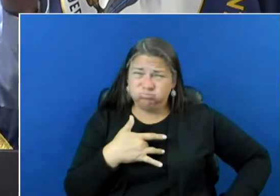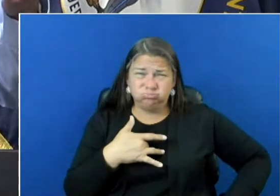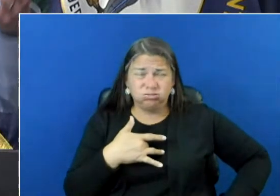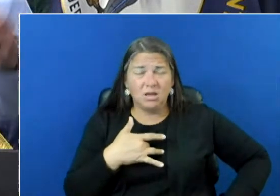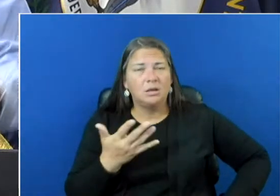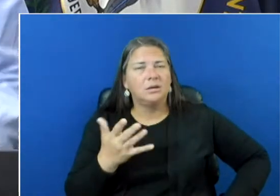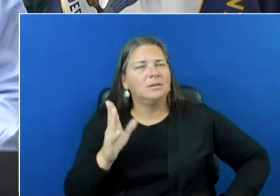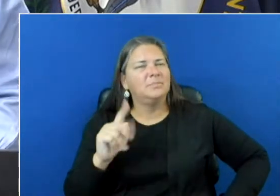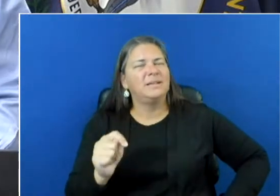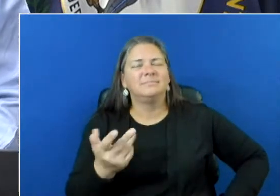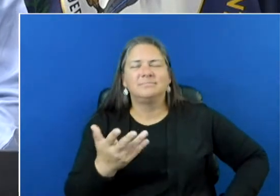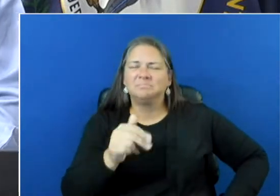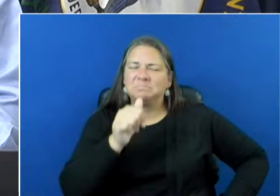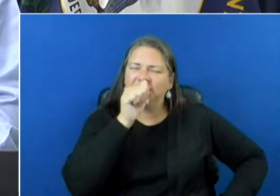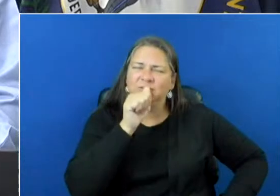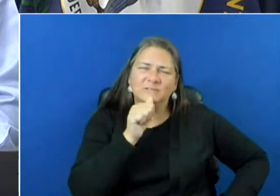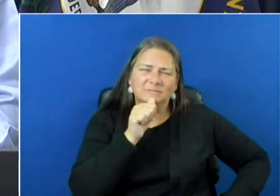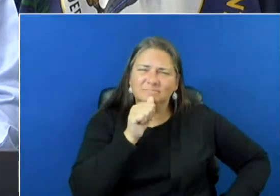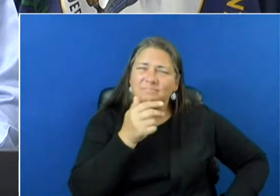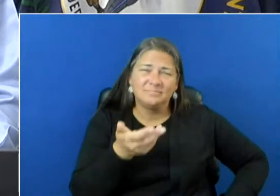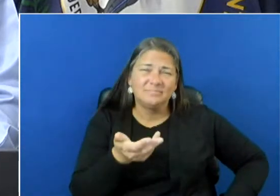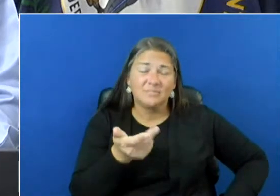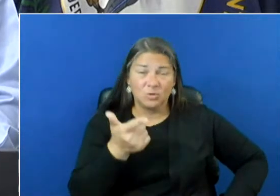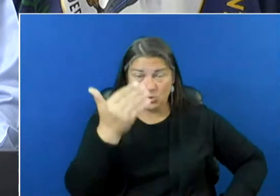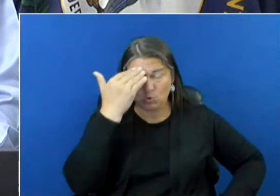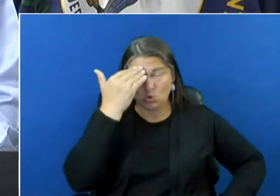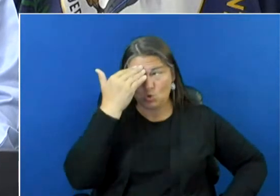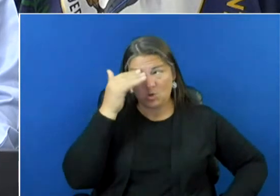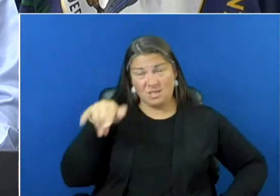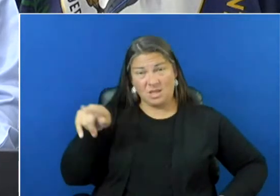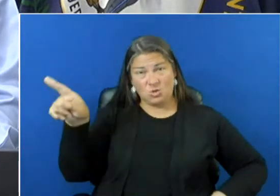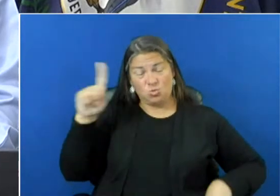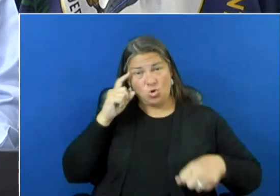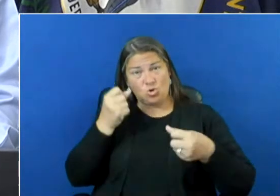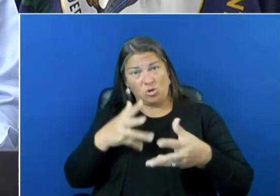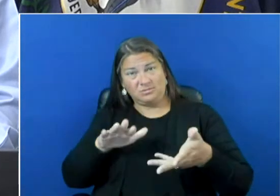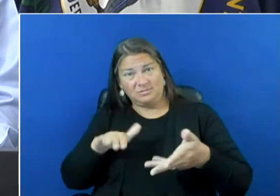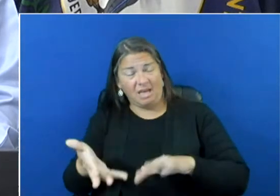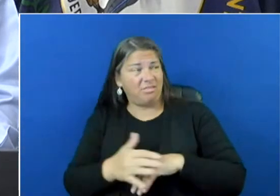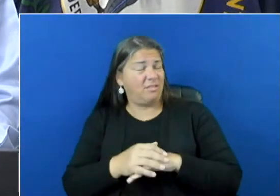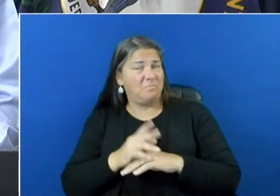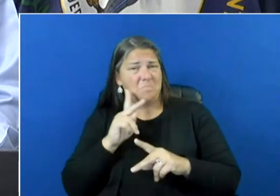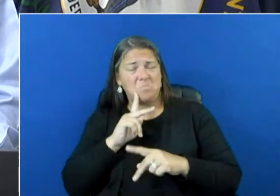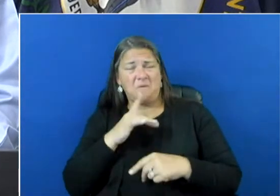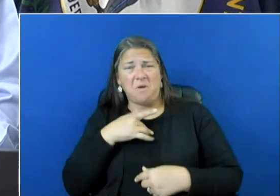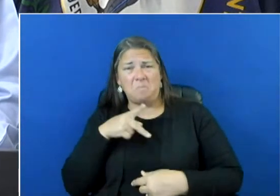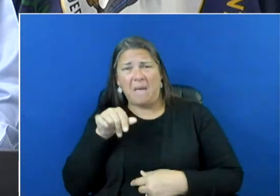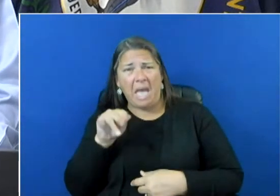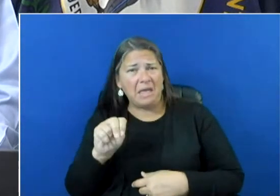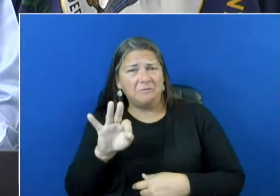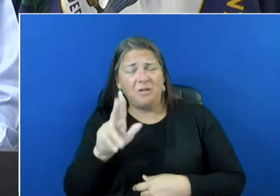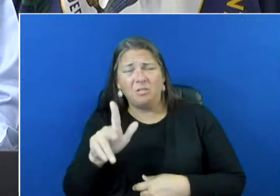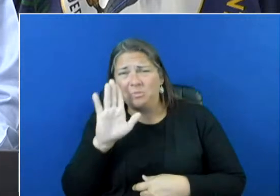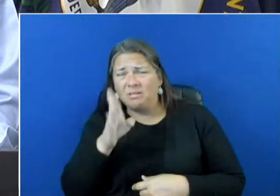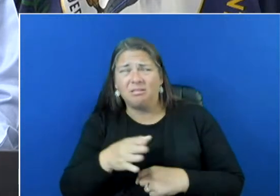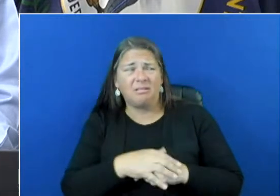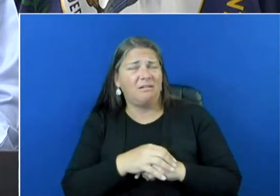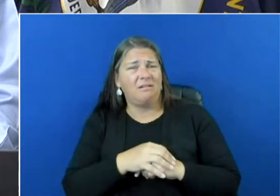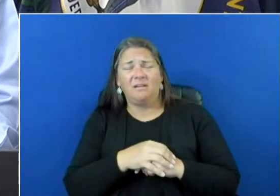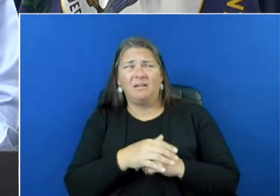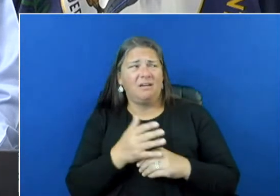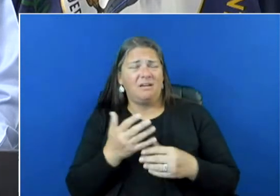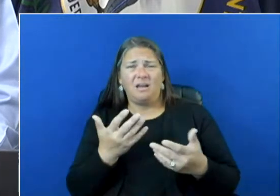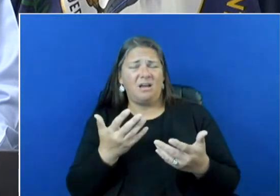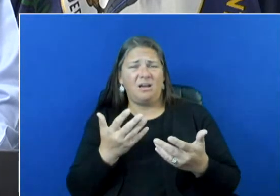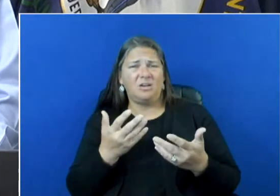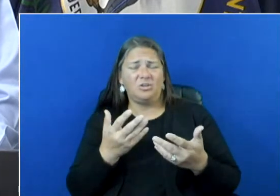In this adversary that's going to cause death and pain and suffering, the solution is at your pharmacy,